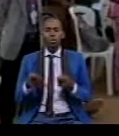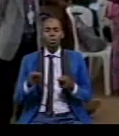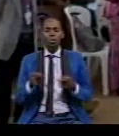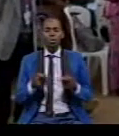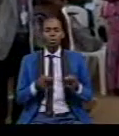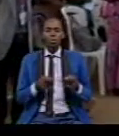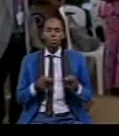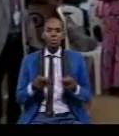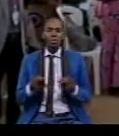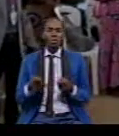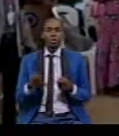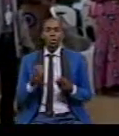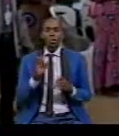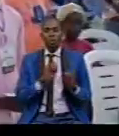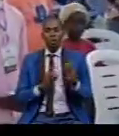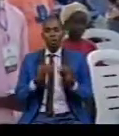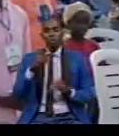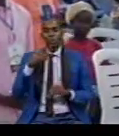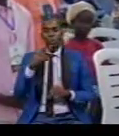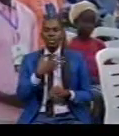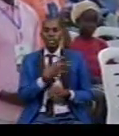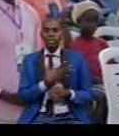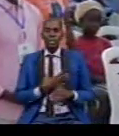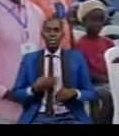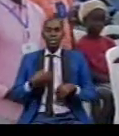But tonight, I am complete.